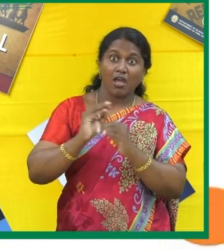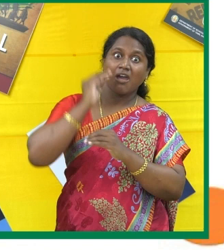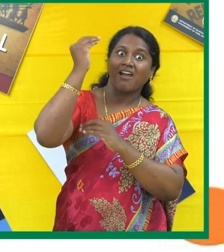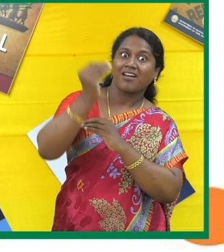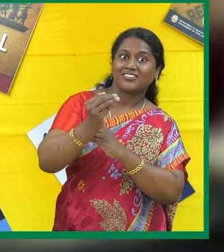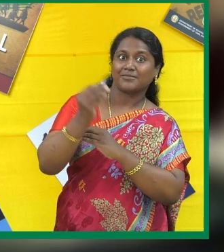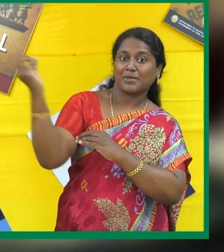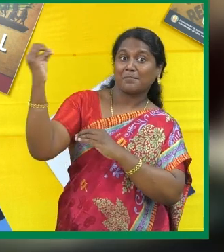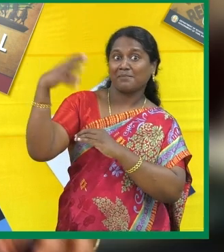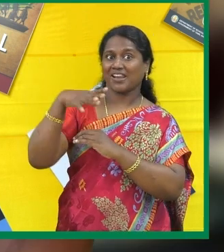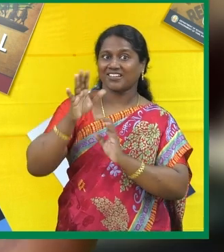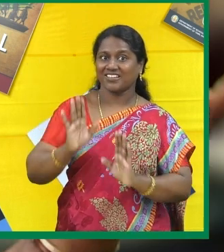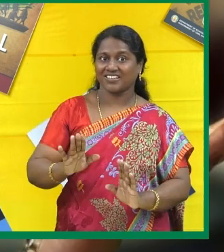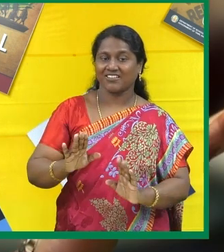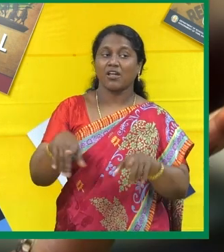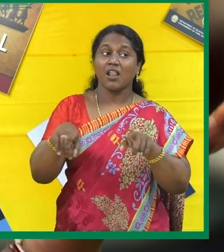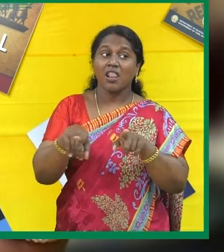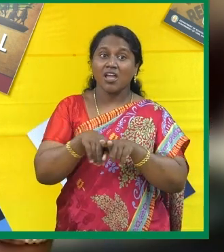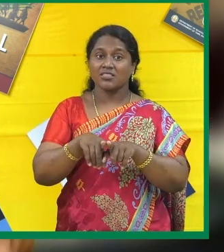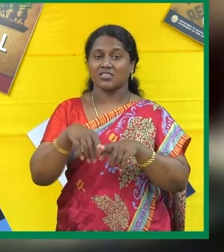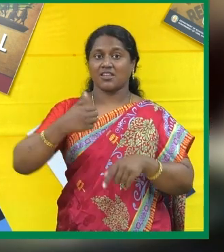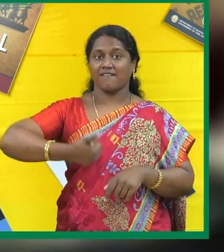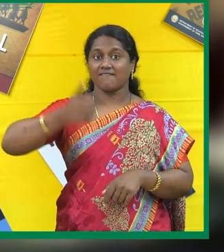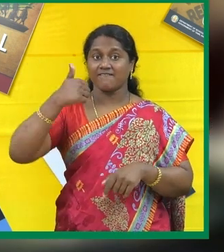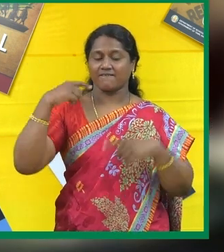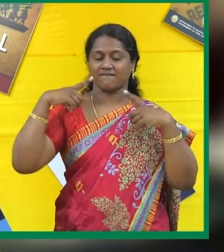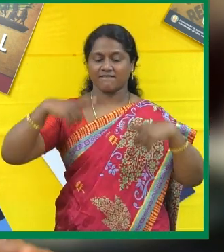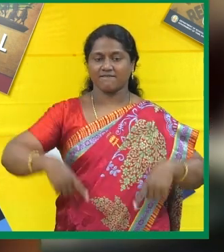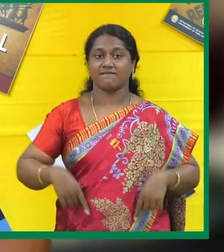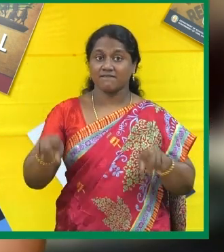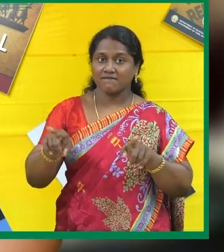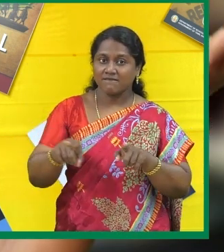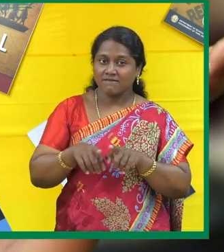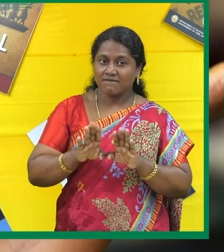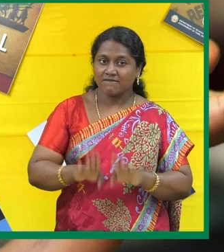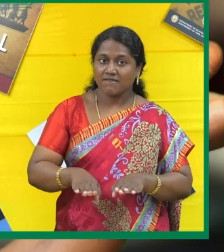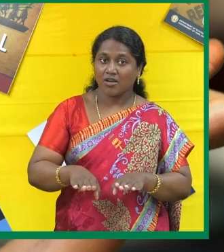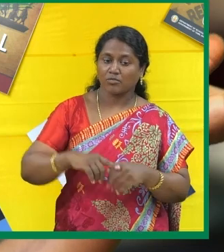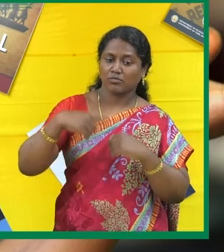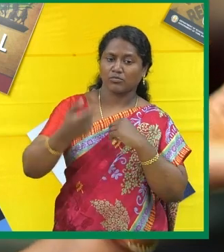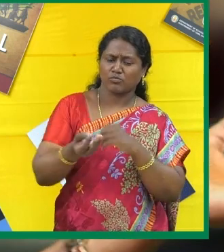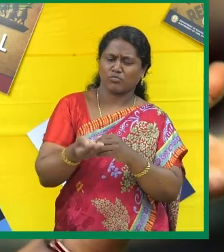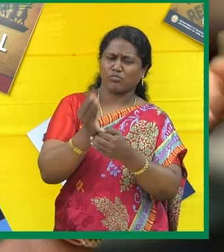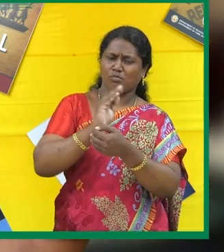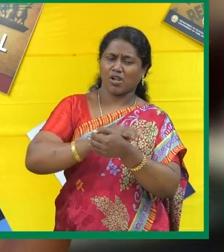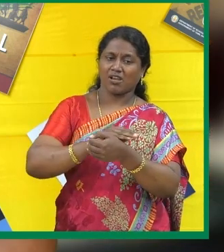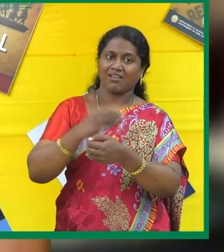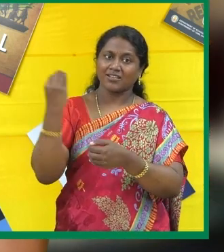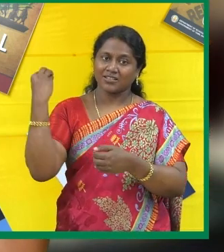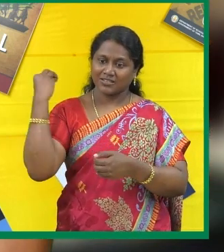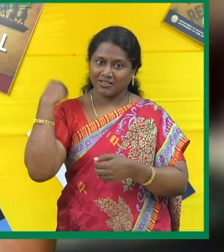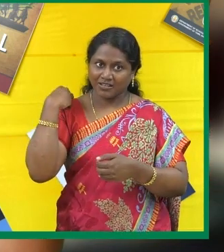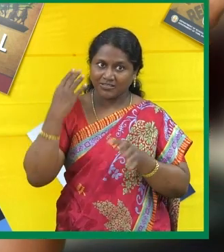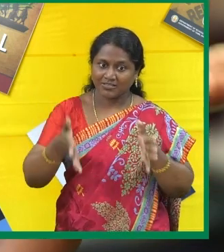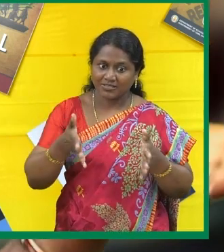some darkness. So dim past, nor holding back in fear. If in your past you have some problems, in